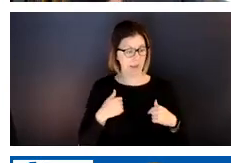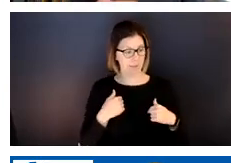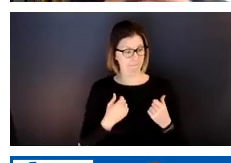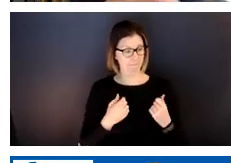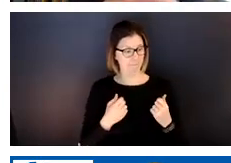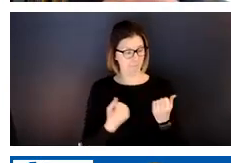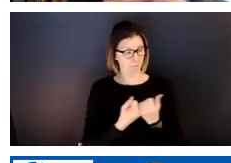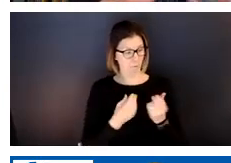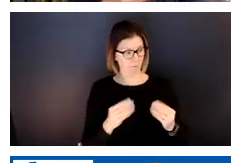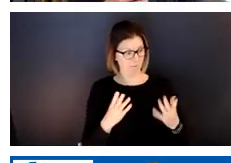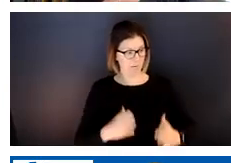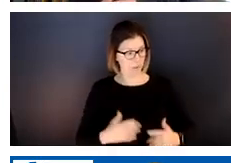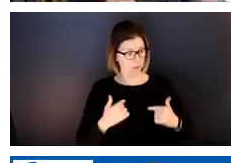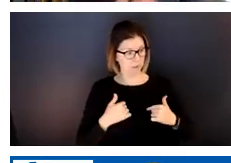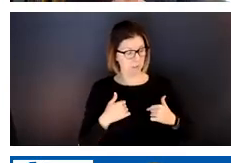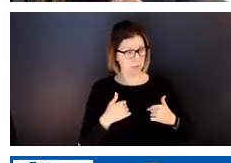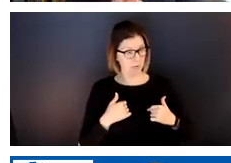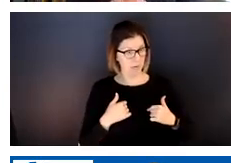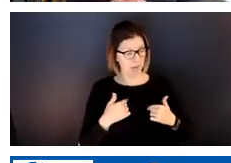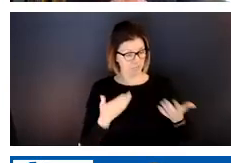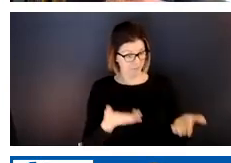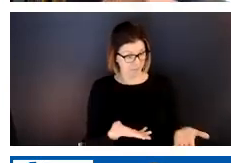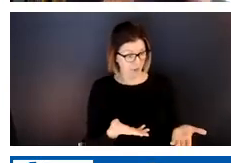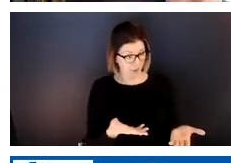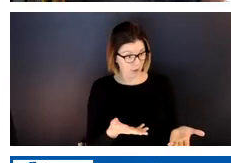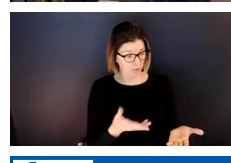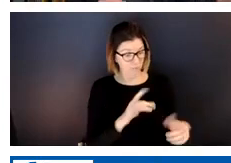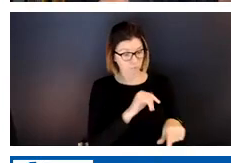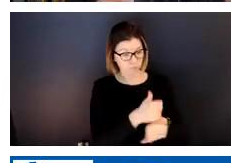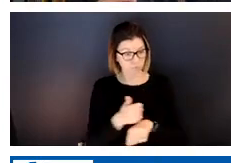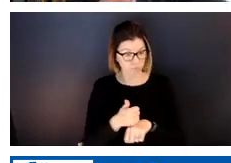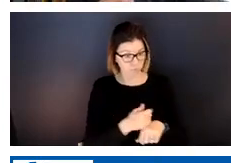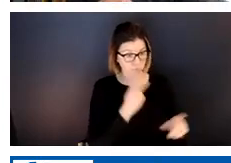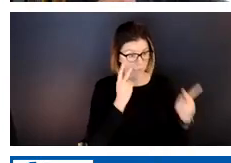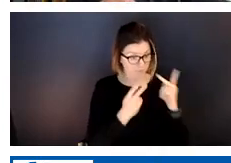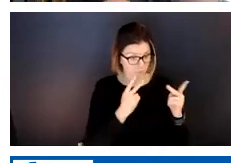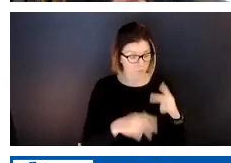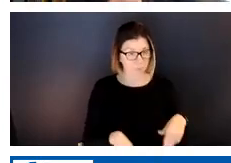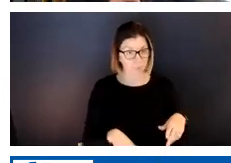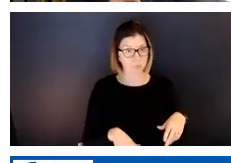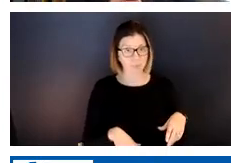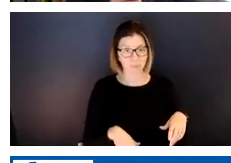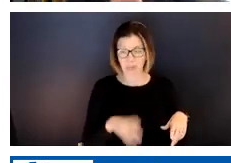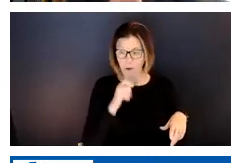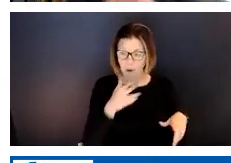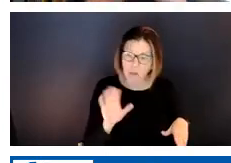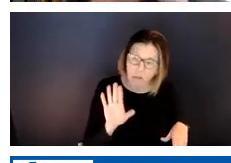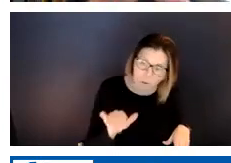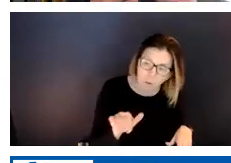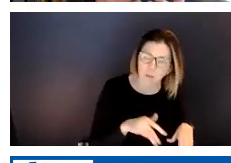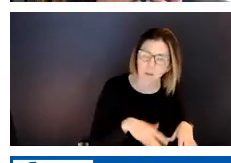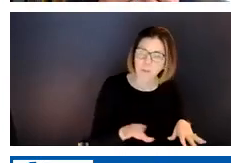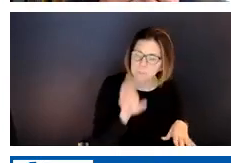provider is, as I am physically present, rather than cueing them, prompting them, giving them